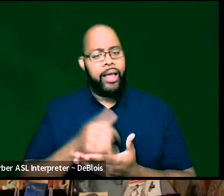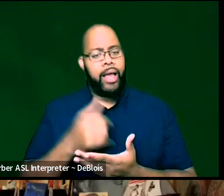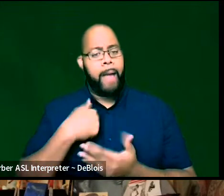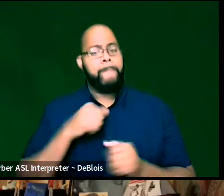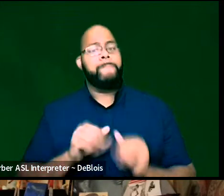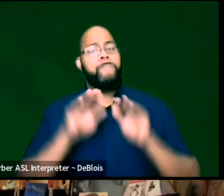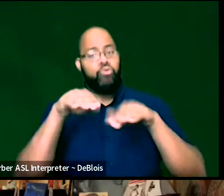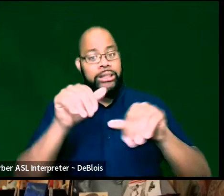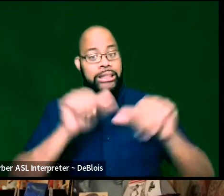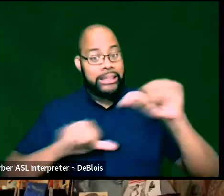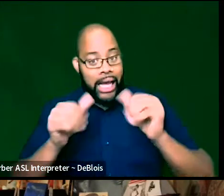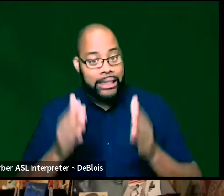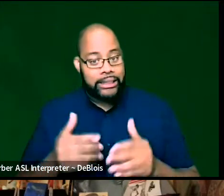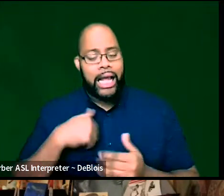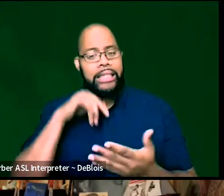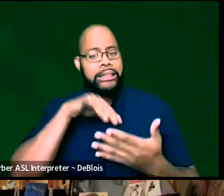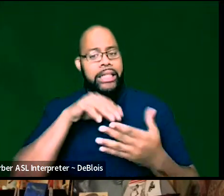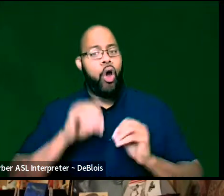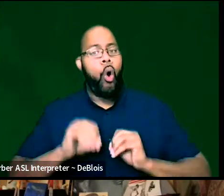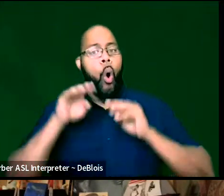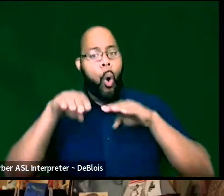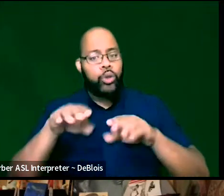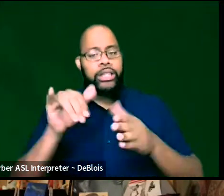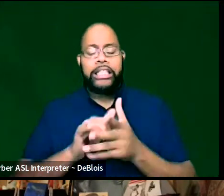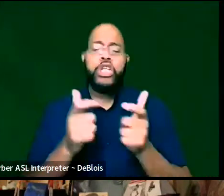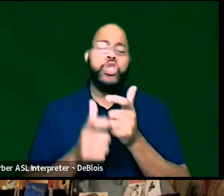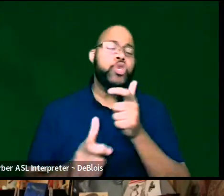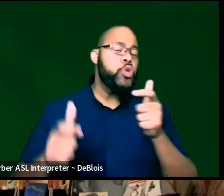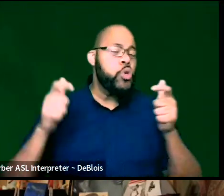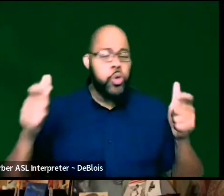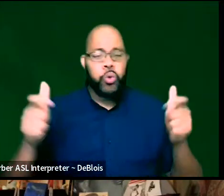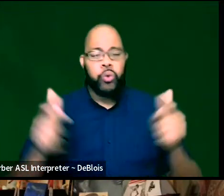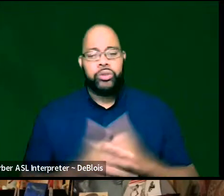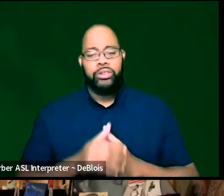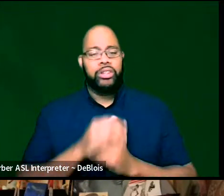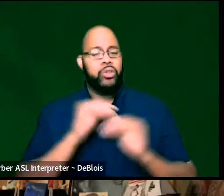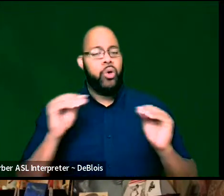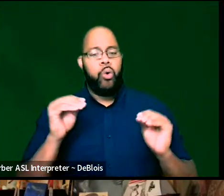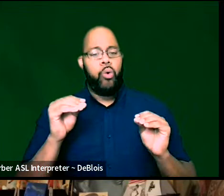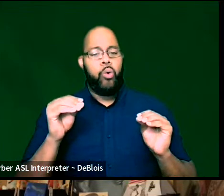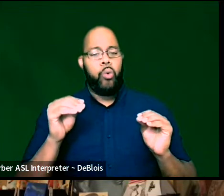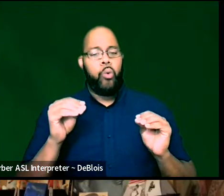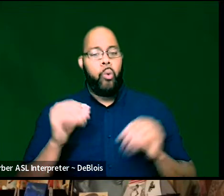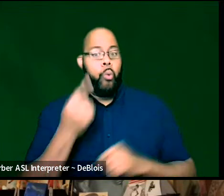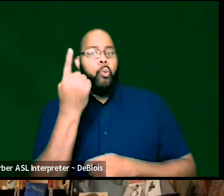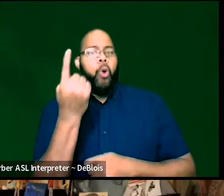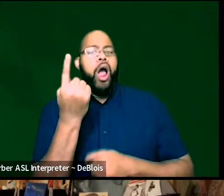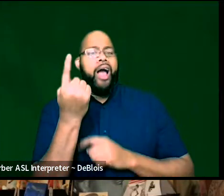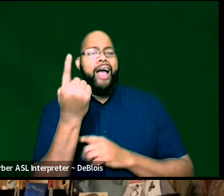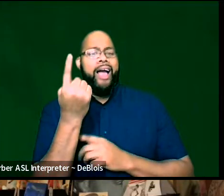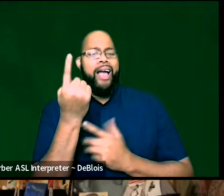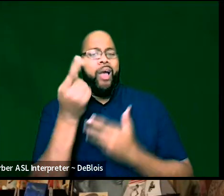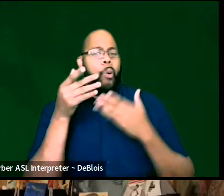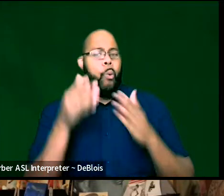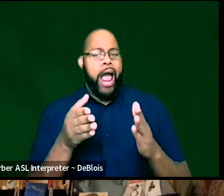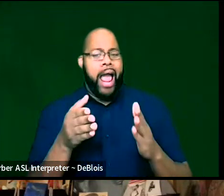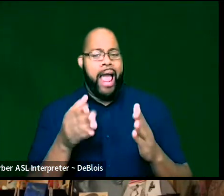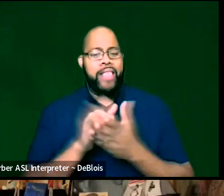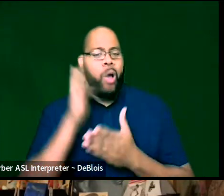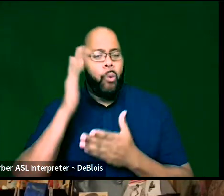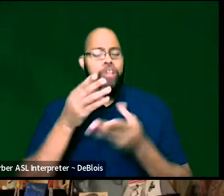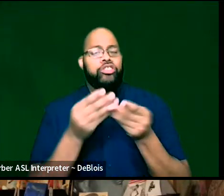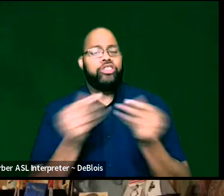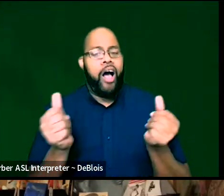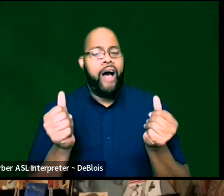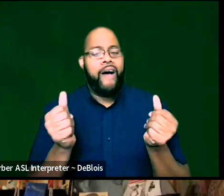marine scientist. I study the ocean, which is huge. There's no one way that's going to